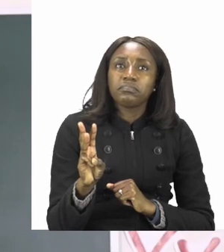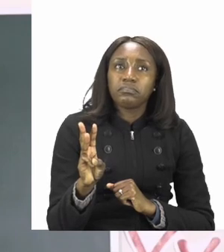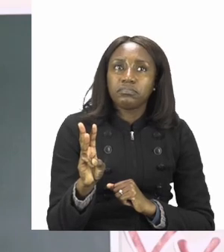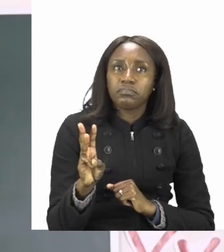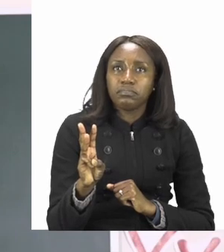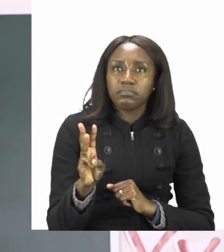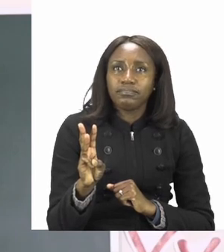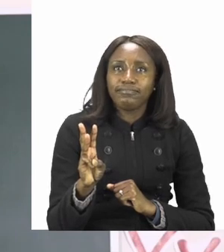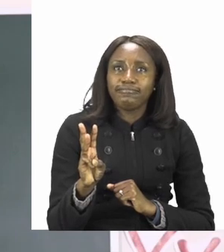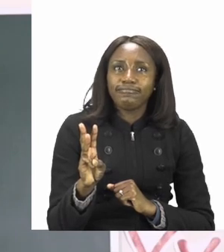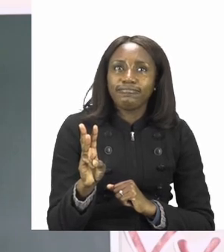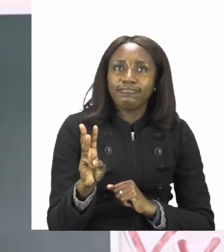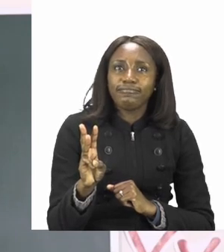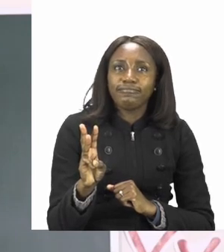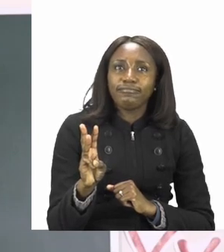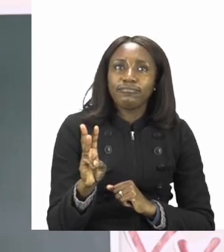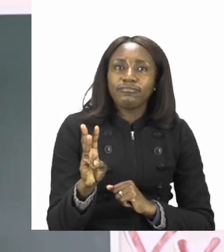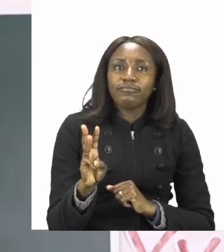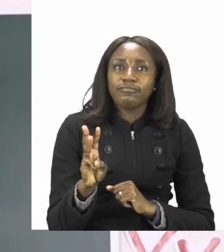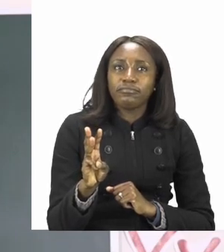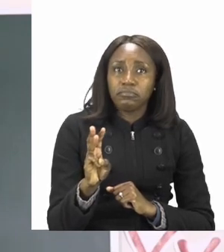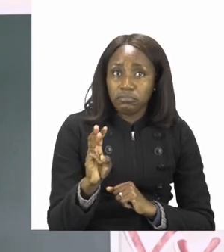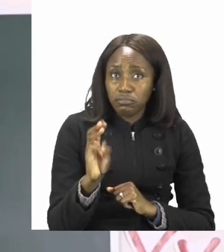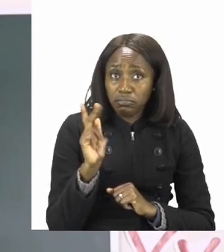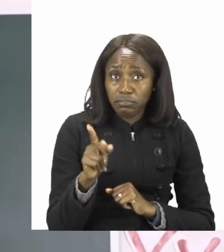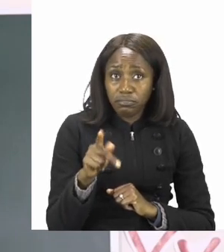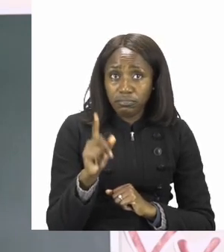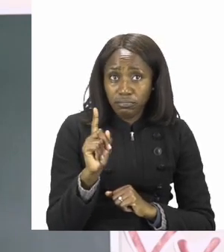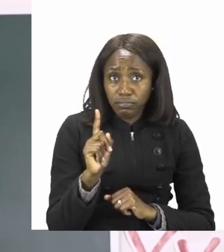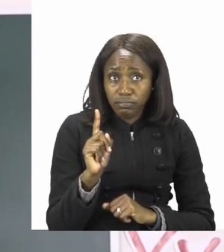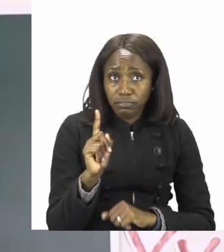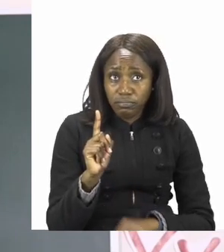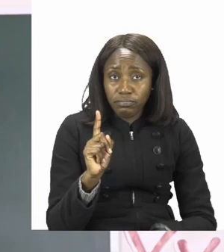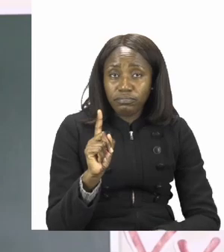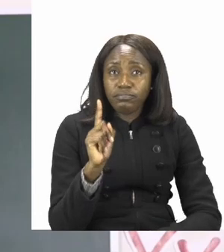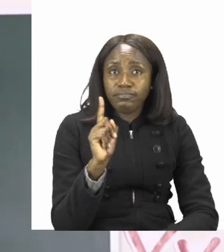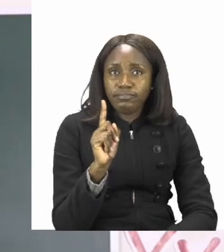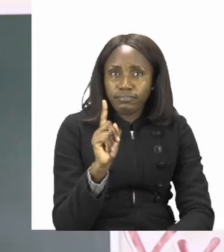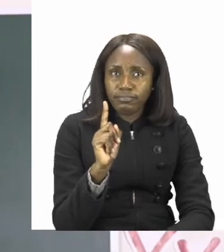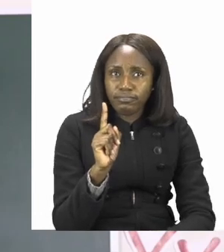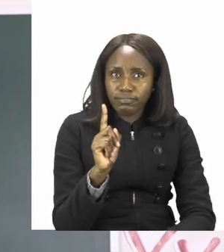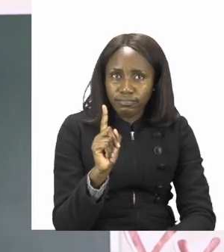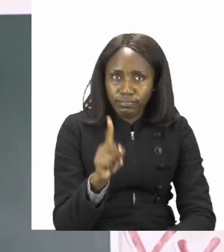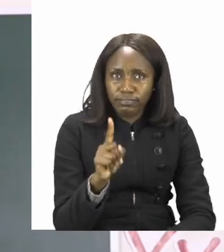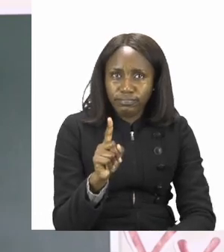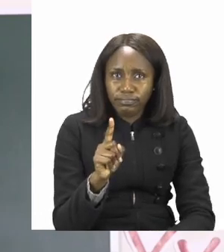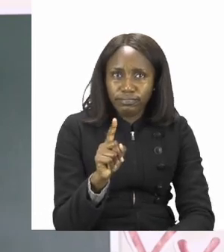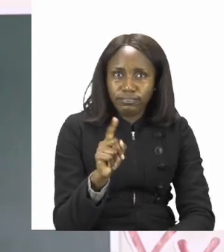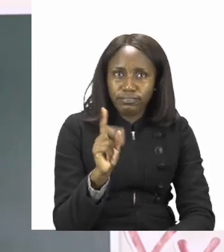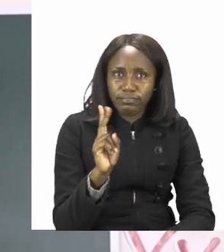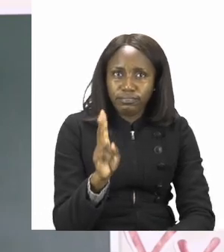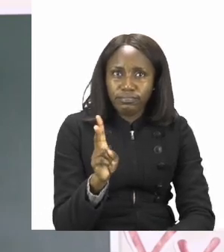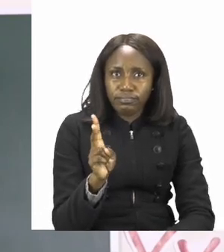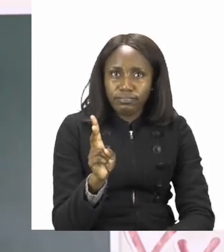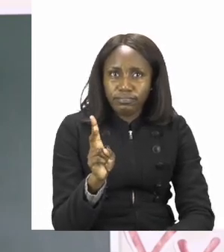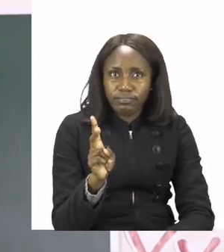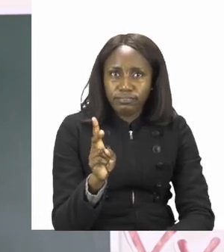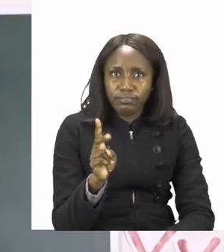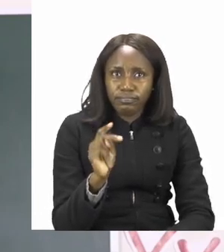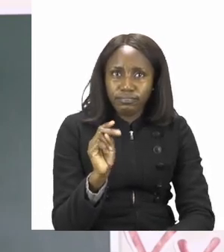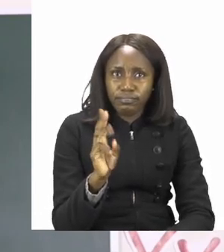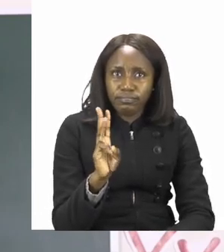was 6. Let's try again. We are at 8 and we hop 1,